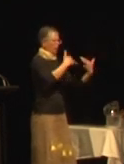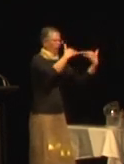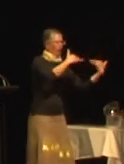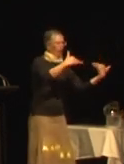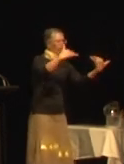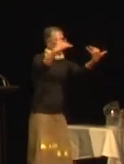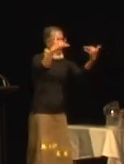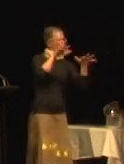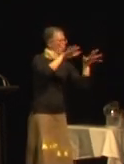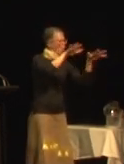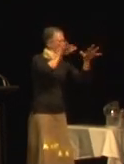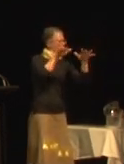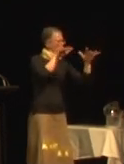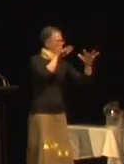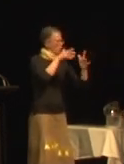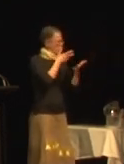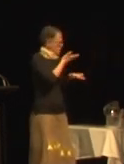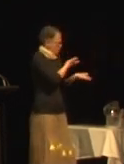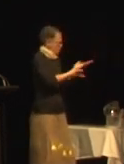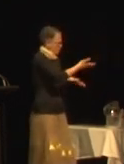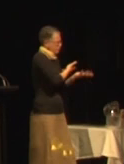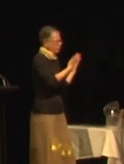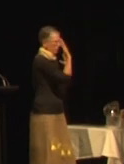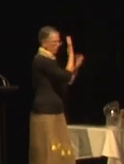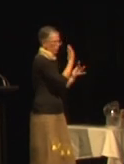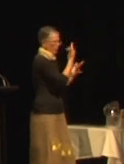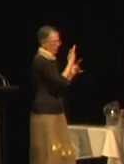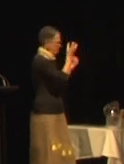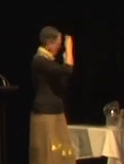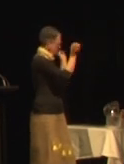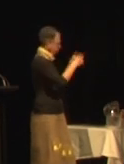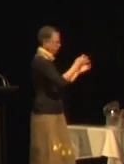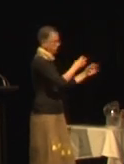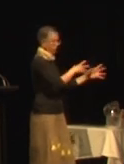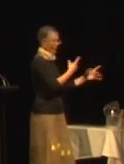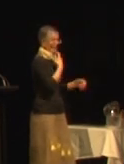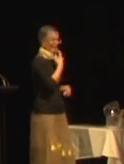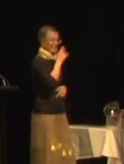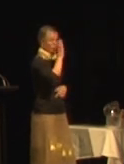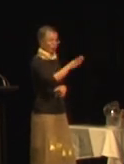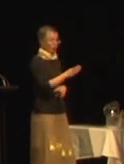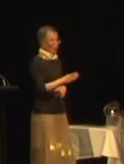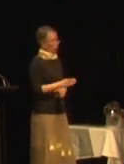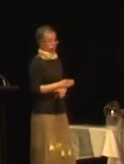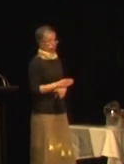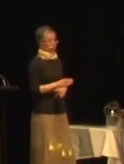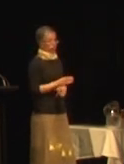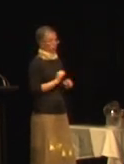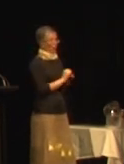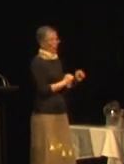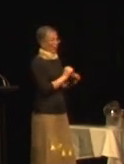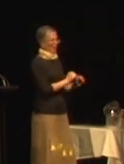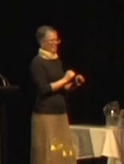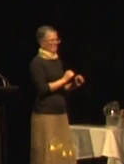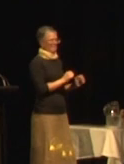question to push on a design team, who are you for? And we really struggled with this. I really didn't want to come out and say, we're for teenagers. We're